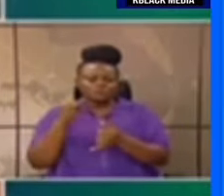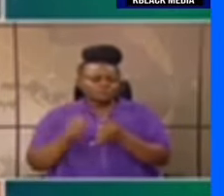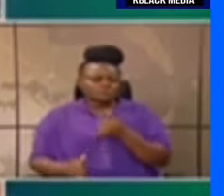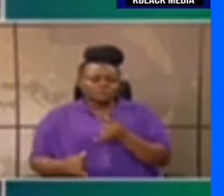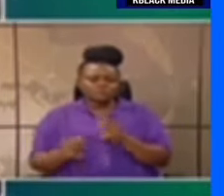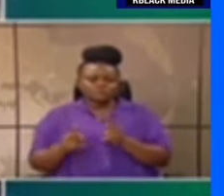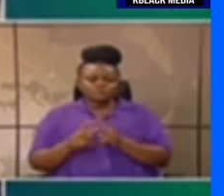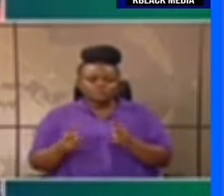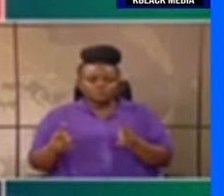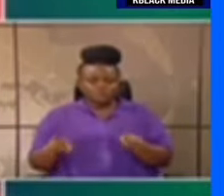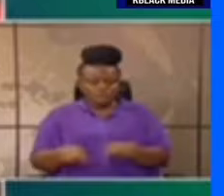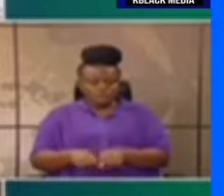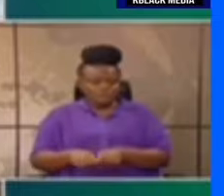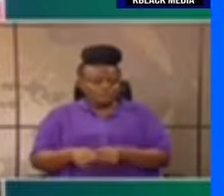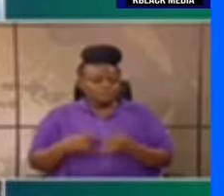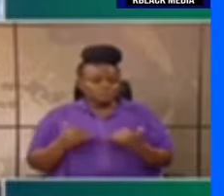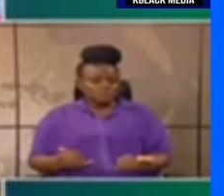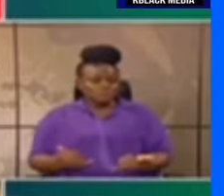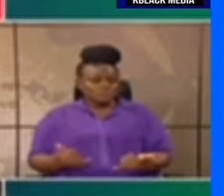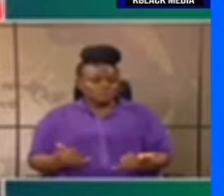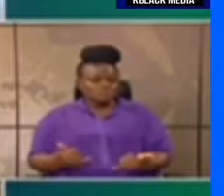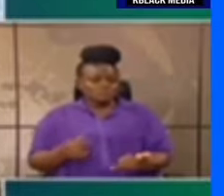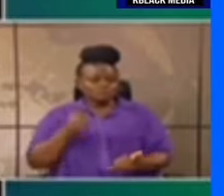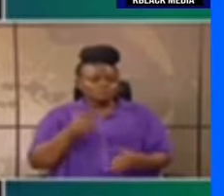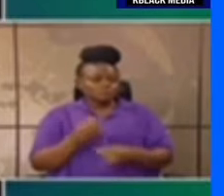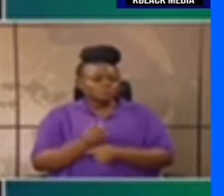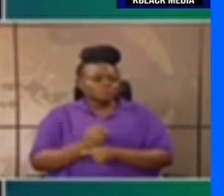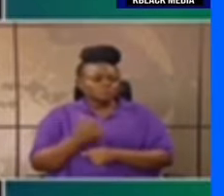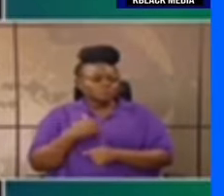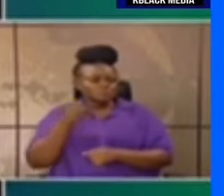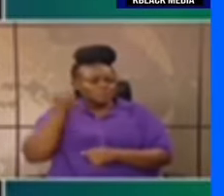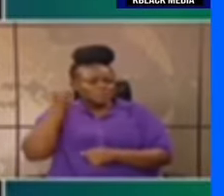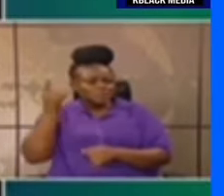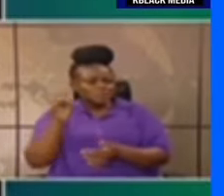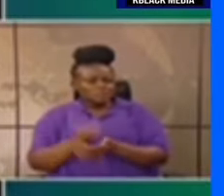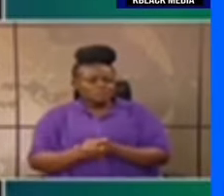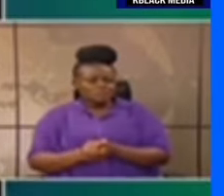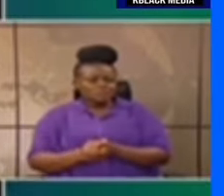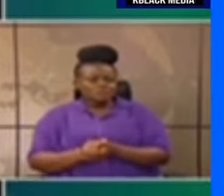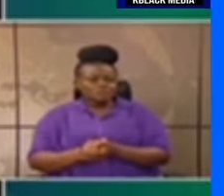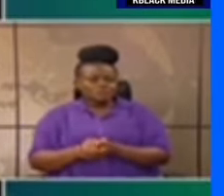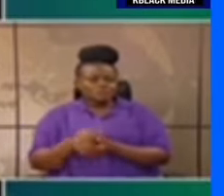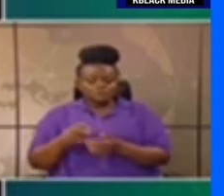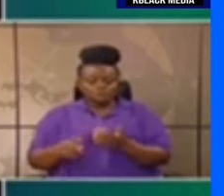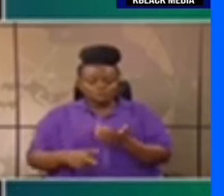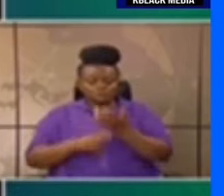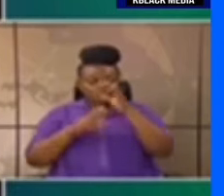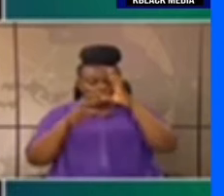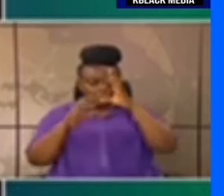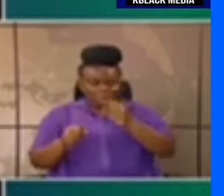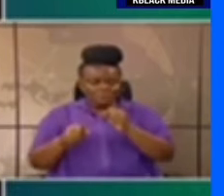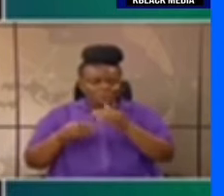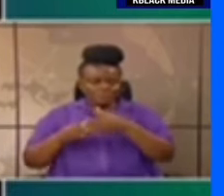And see, as it stands now, Oma Minyan and Tiasa, Dr. Mahmoud Bawumia, our year the leader of